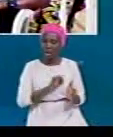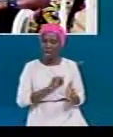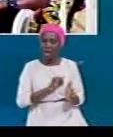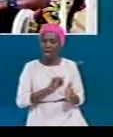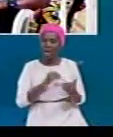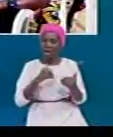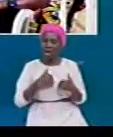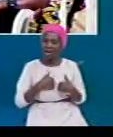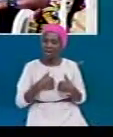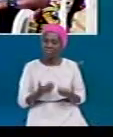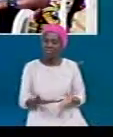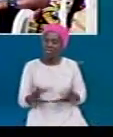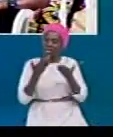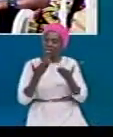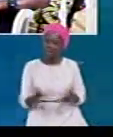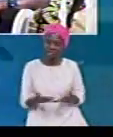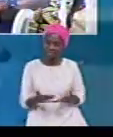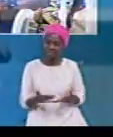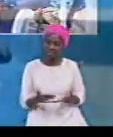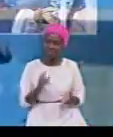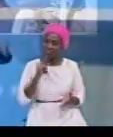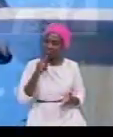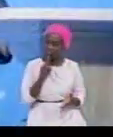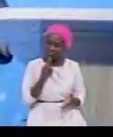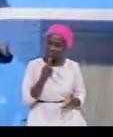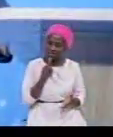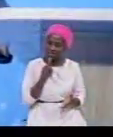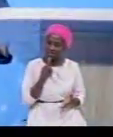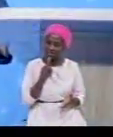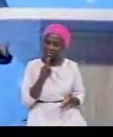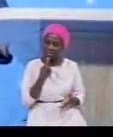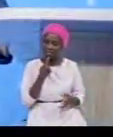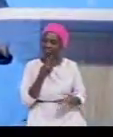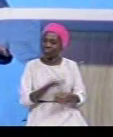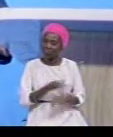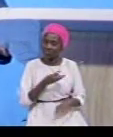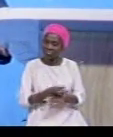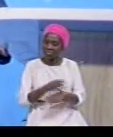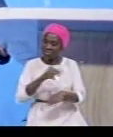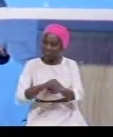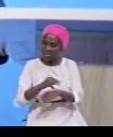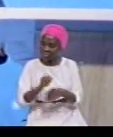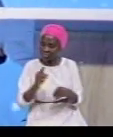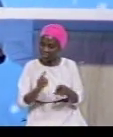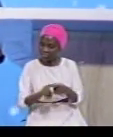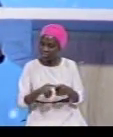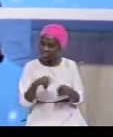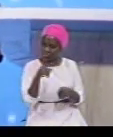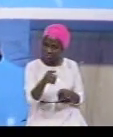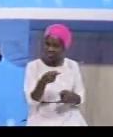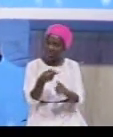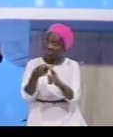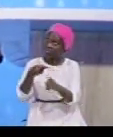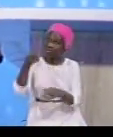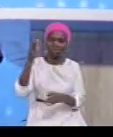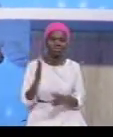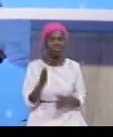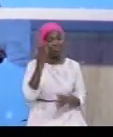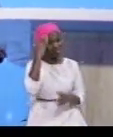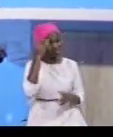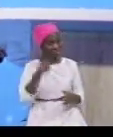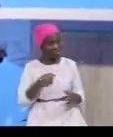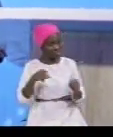heavy message to you from God. You know me. Isaiah would have said, I